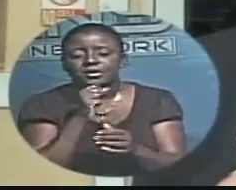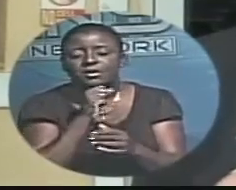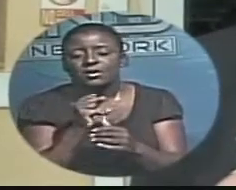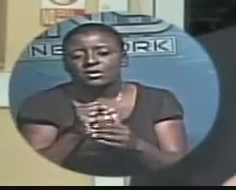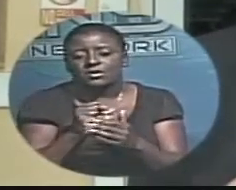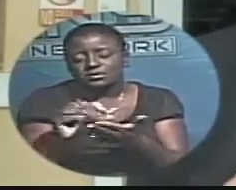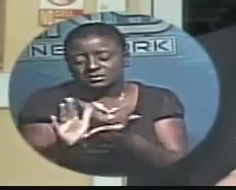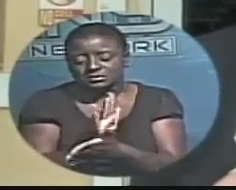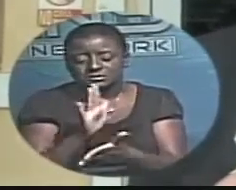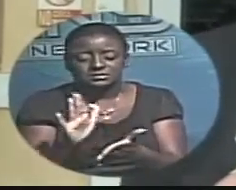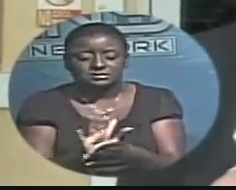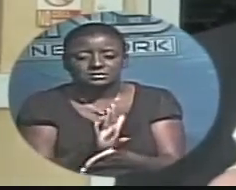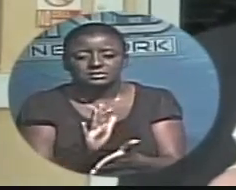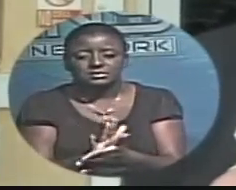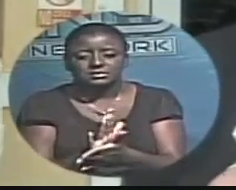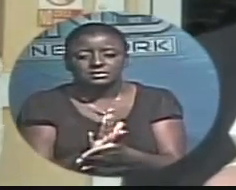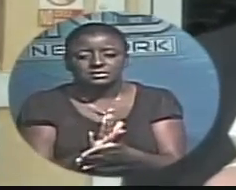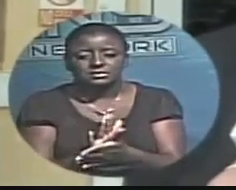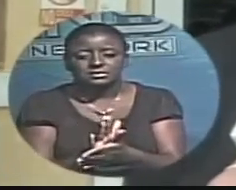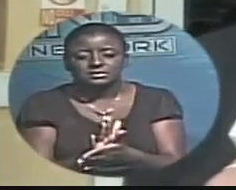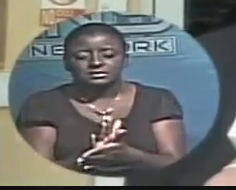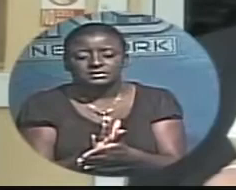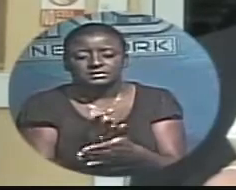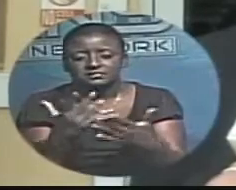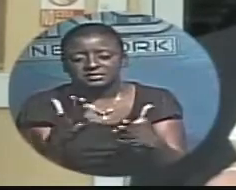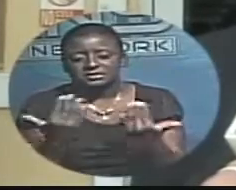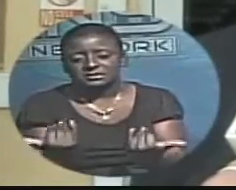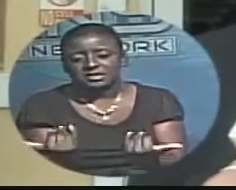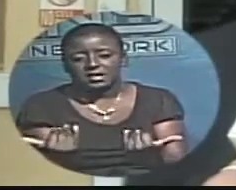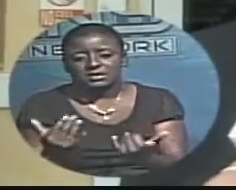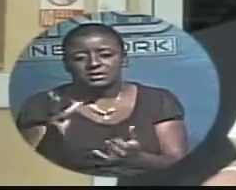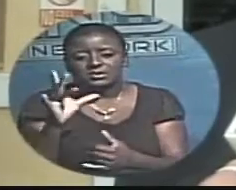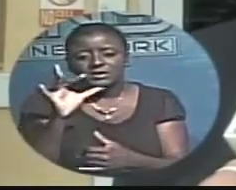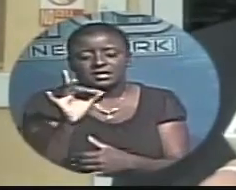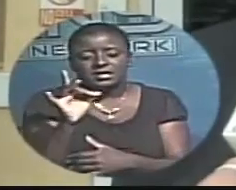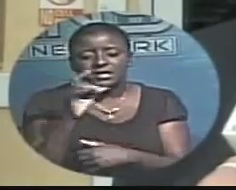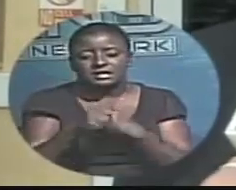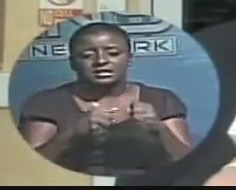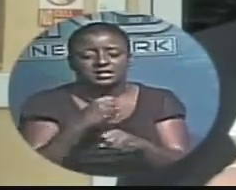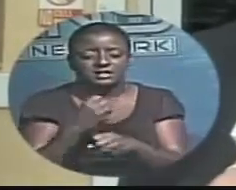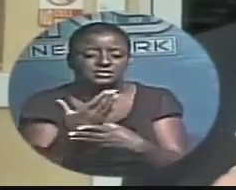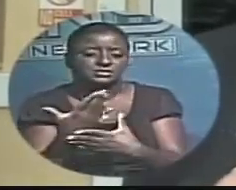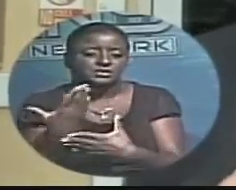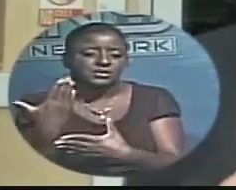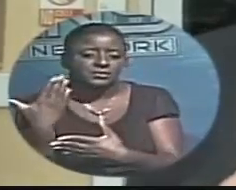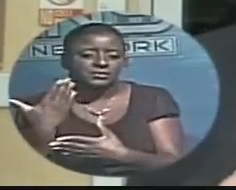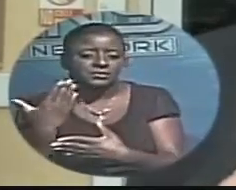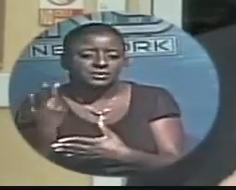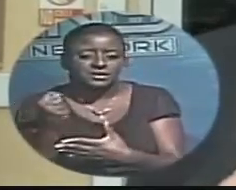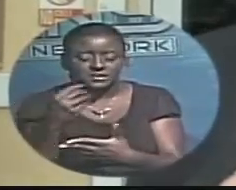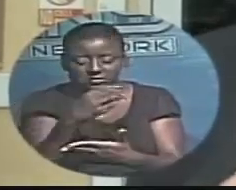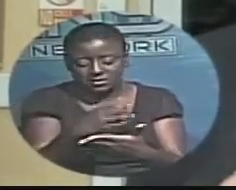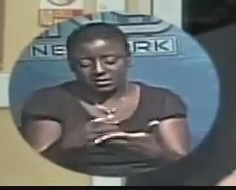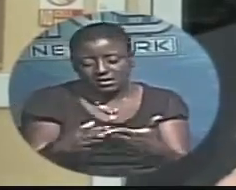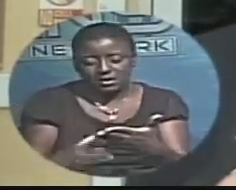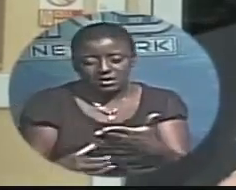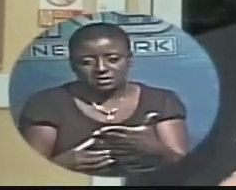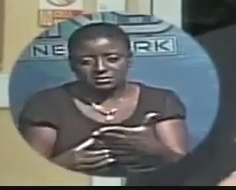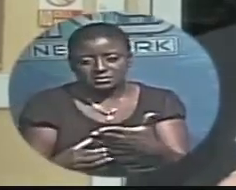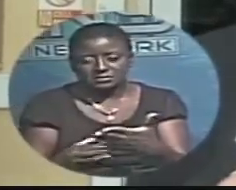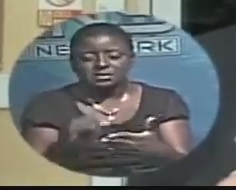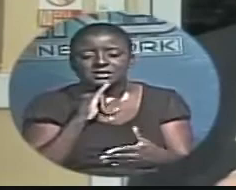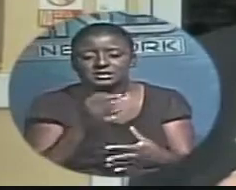document that was done now 8 years ago. And so the costing in particular is